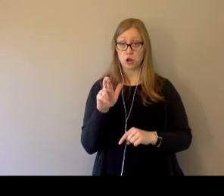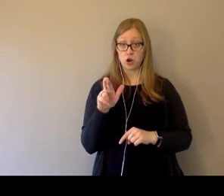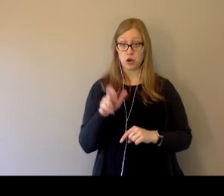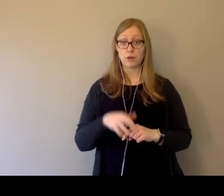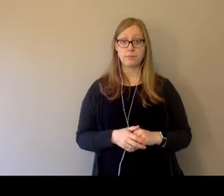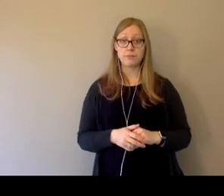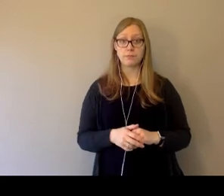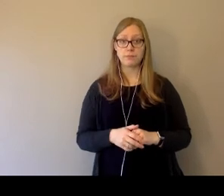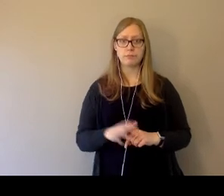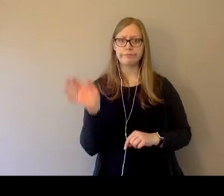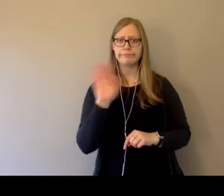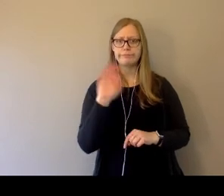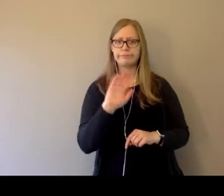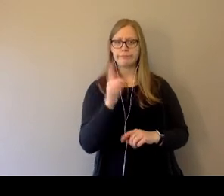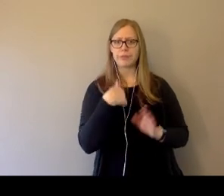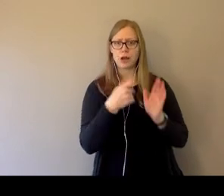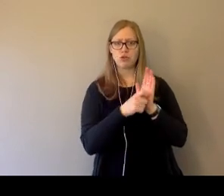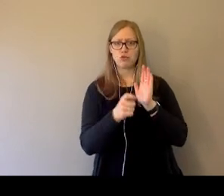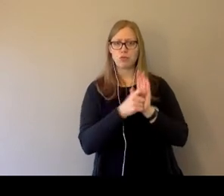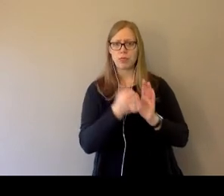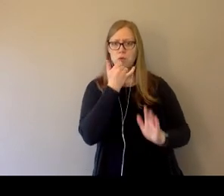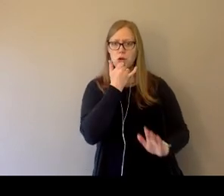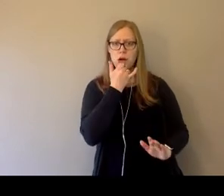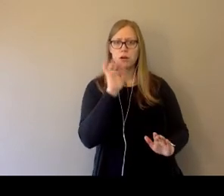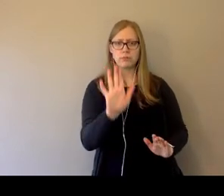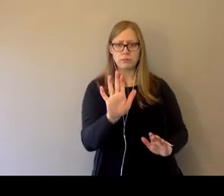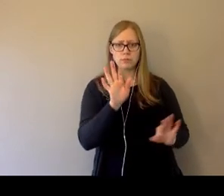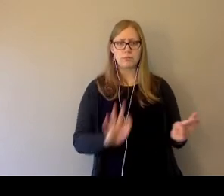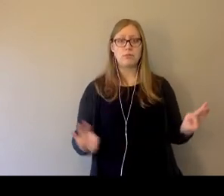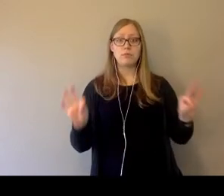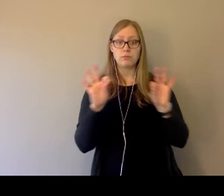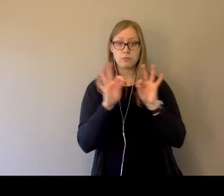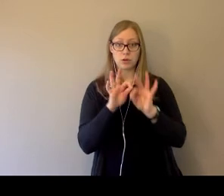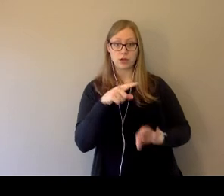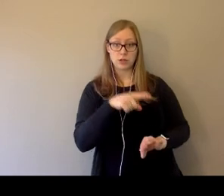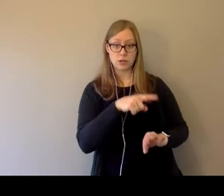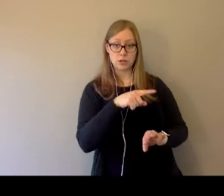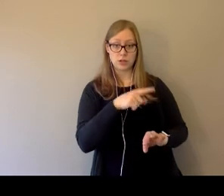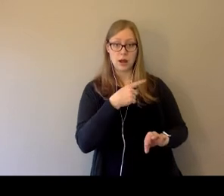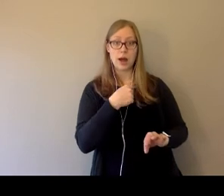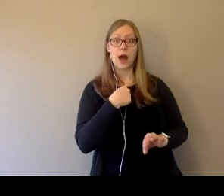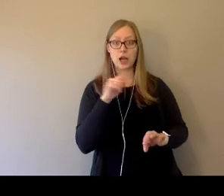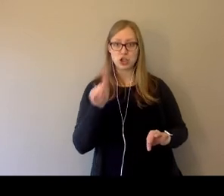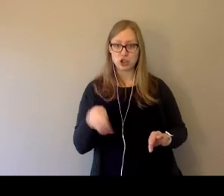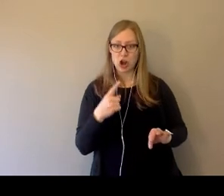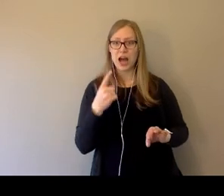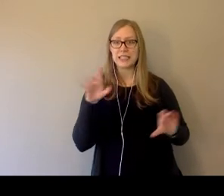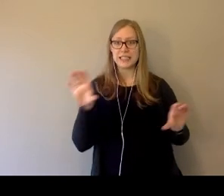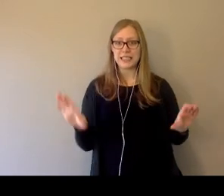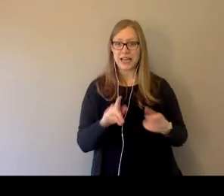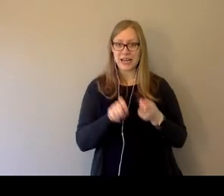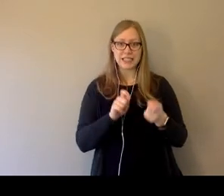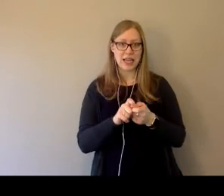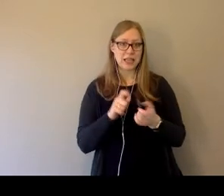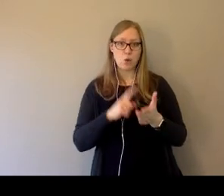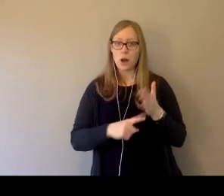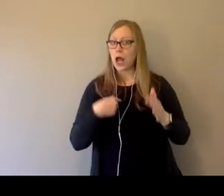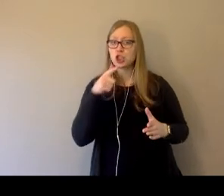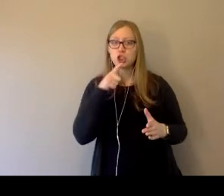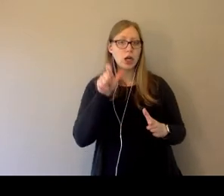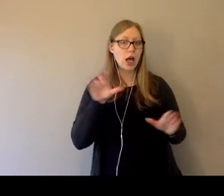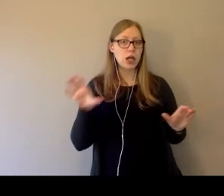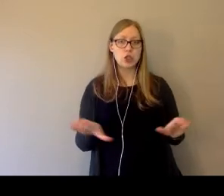Actually, I did that wrong. So here's an important thing to be careful of, because I just did the exact same thing that I should not do. I'm naming